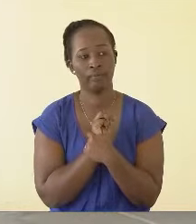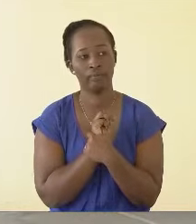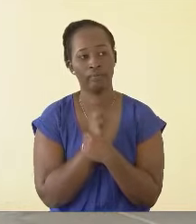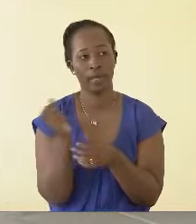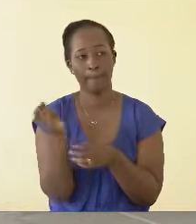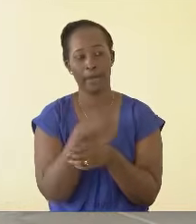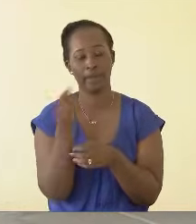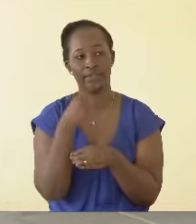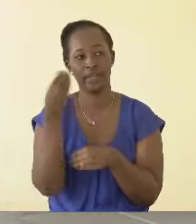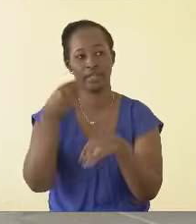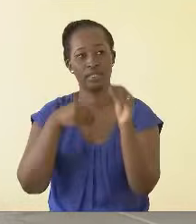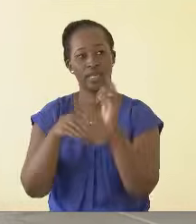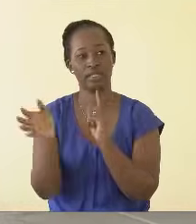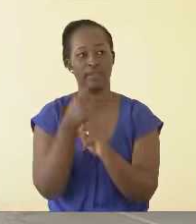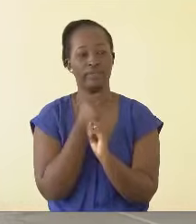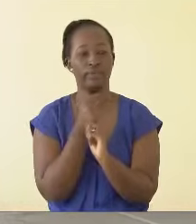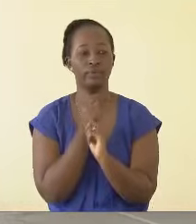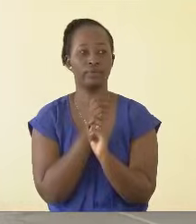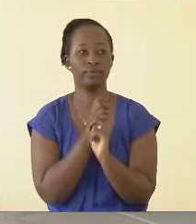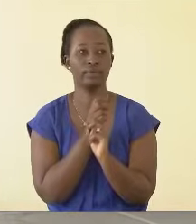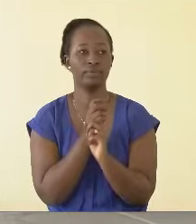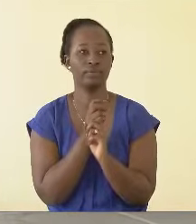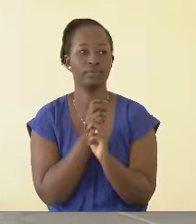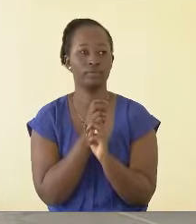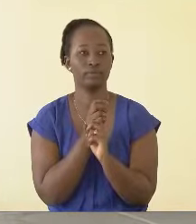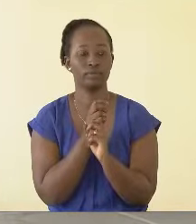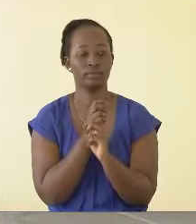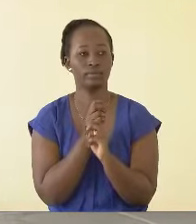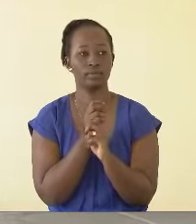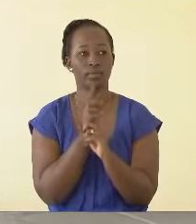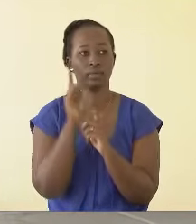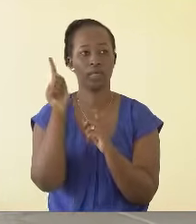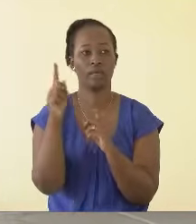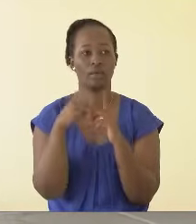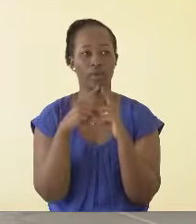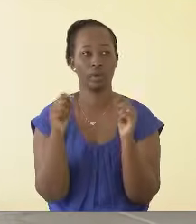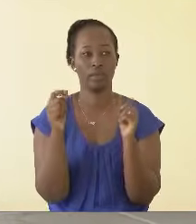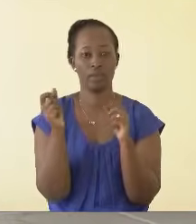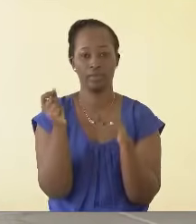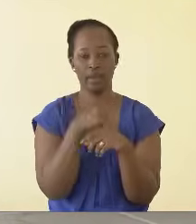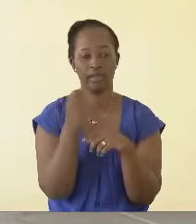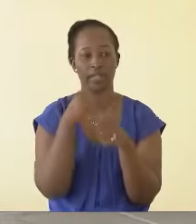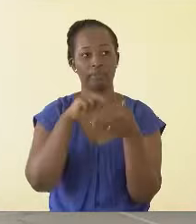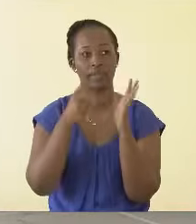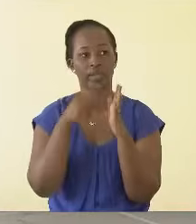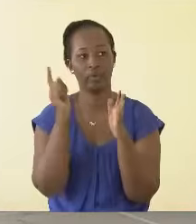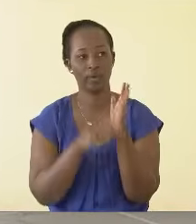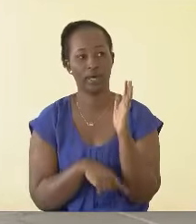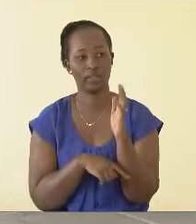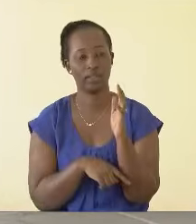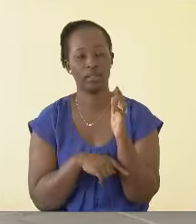sales revenue. Monthly sales revenue. And what does the word monthly mean? This is per